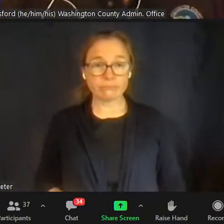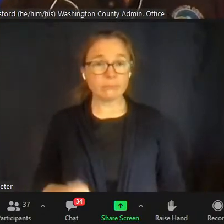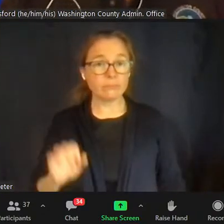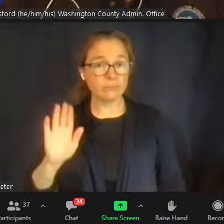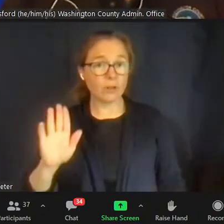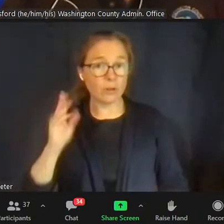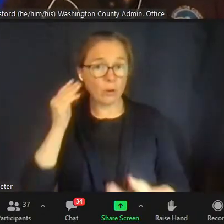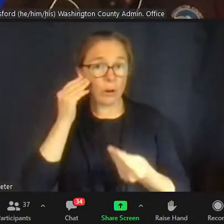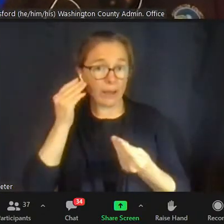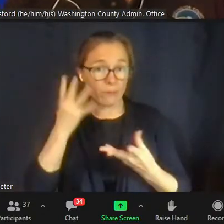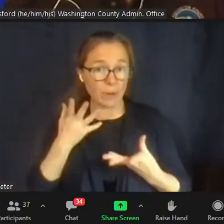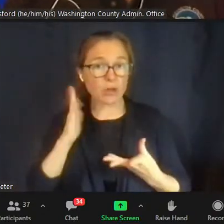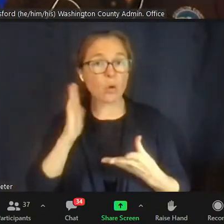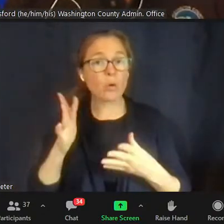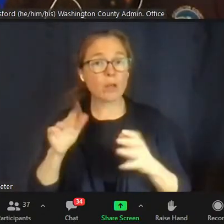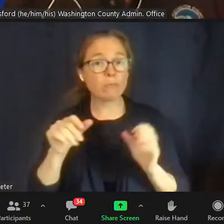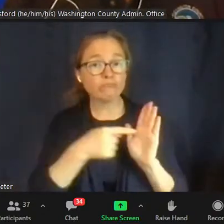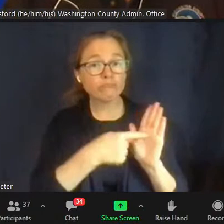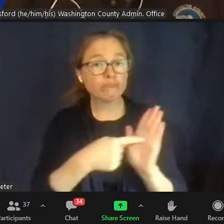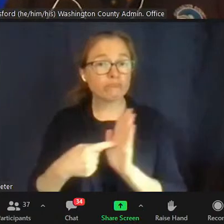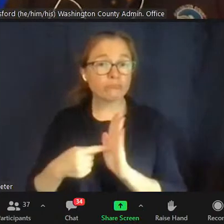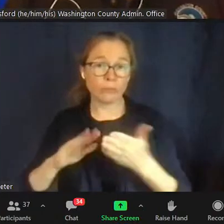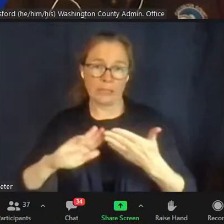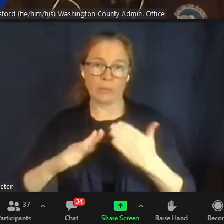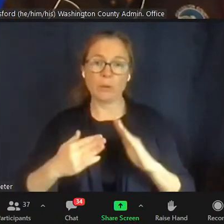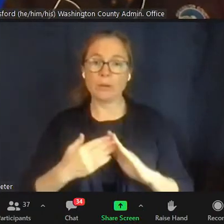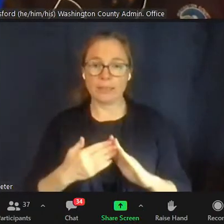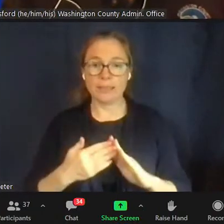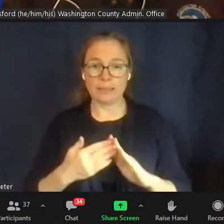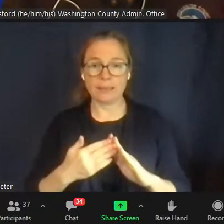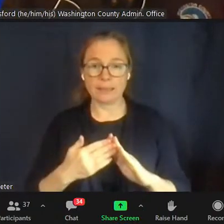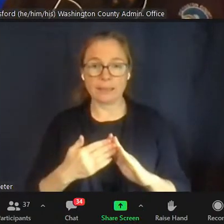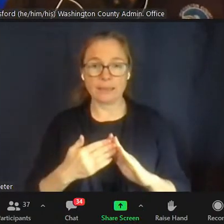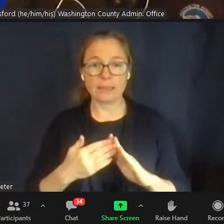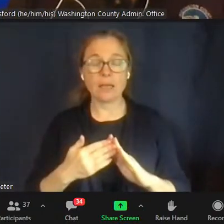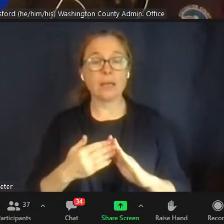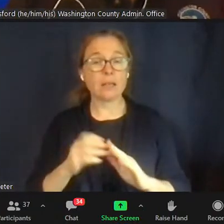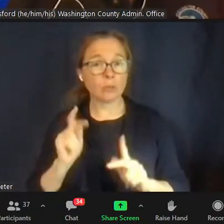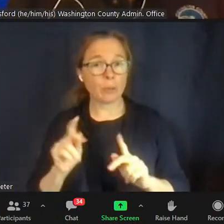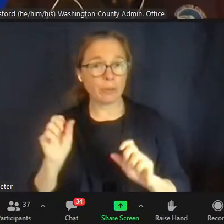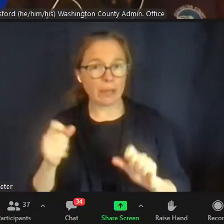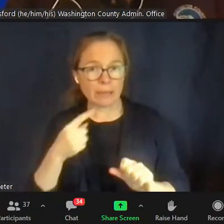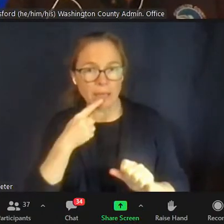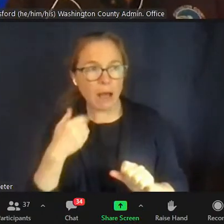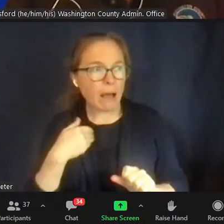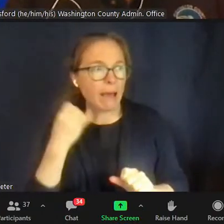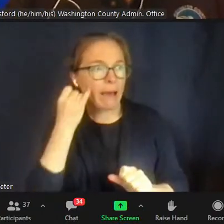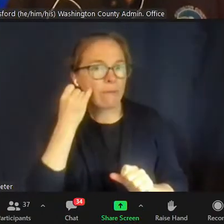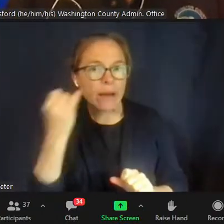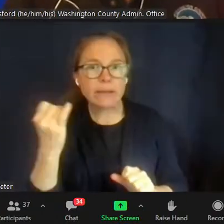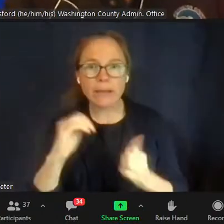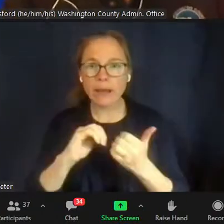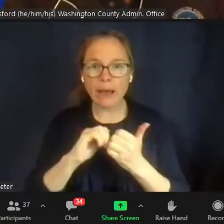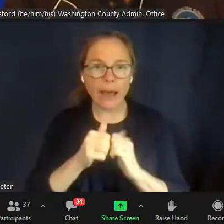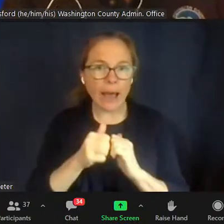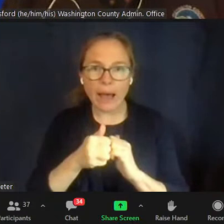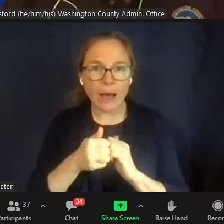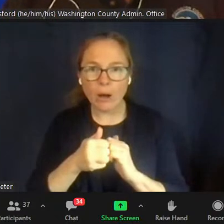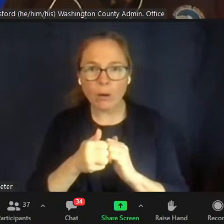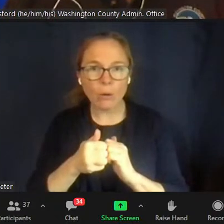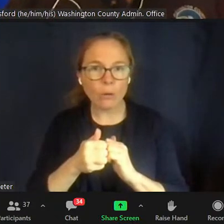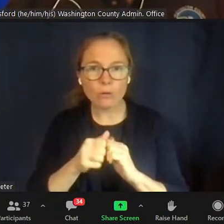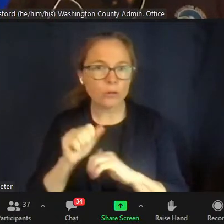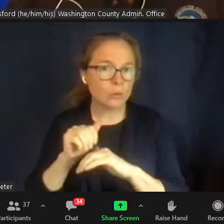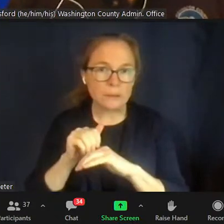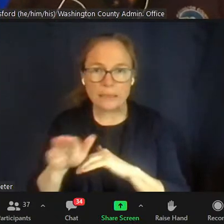our community so that people can say, well, I have this suggestions. Could we make it into this bucket? And I think,